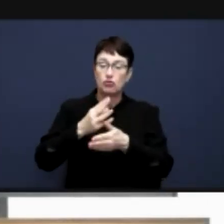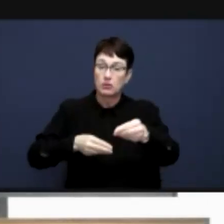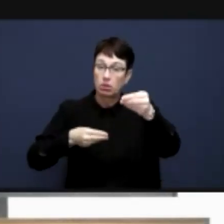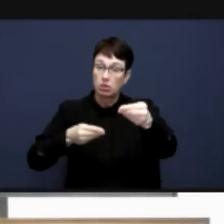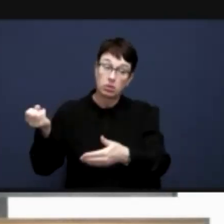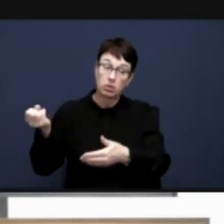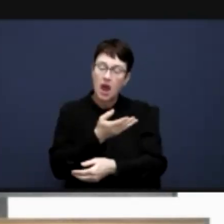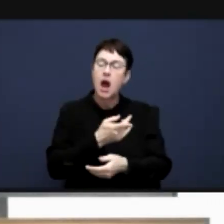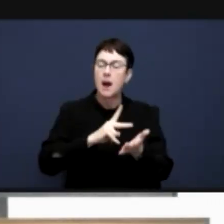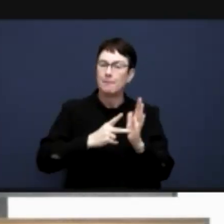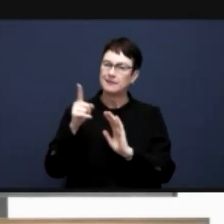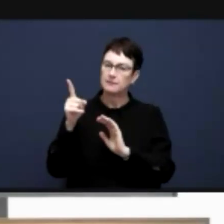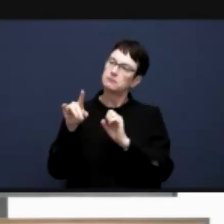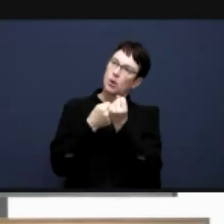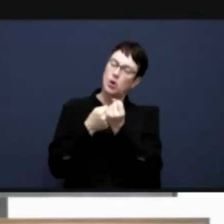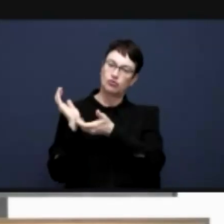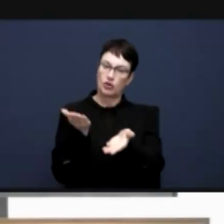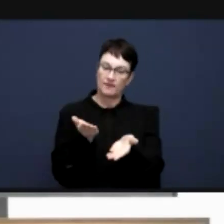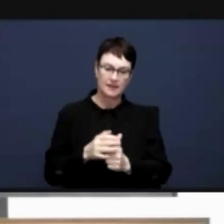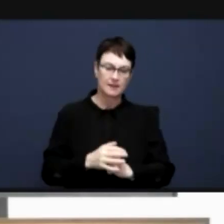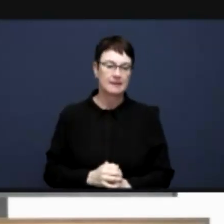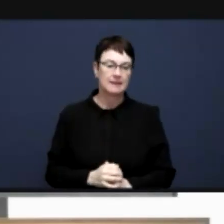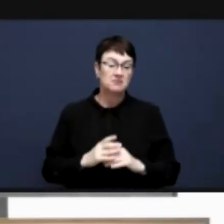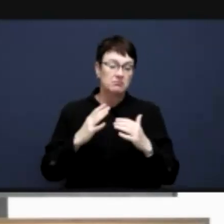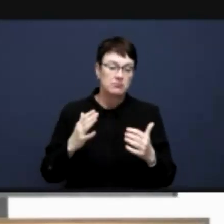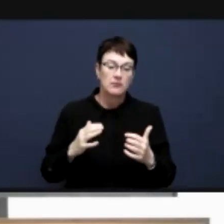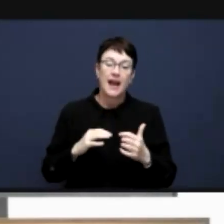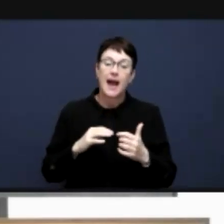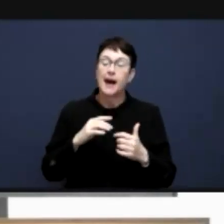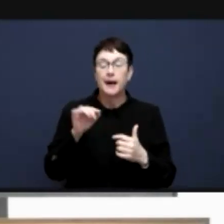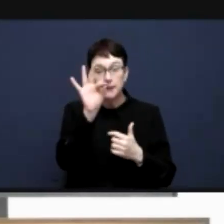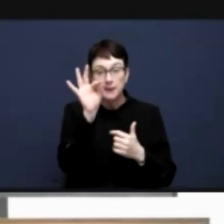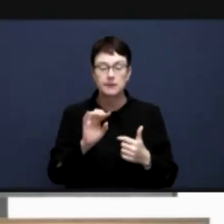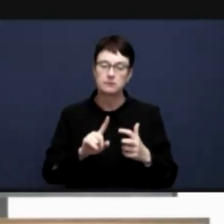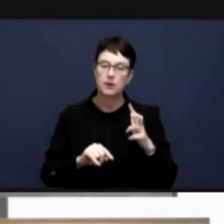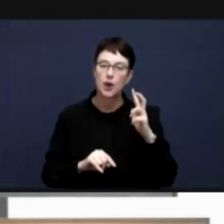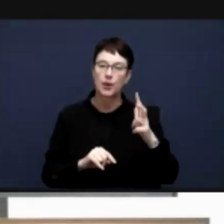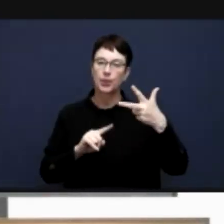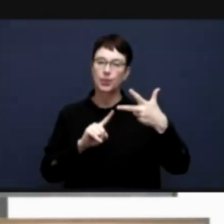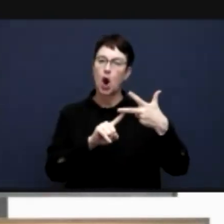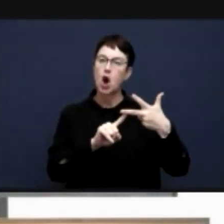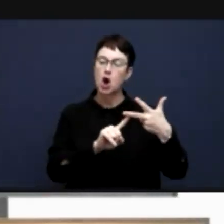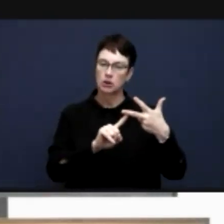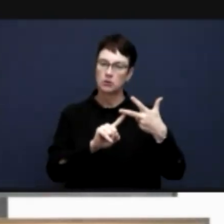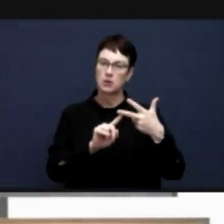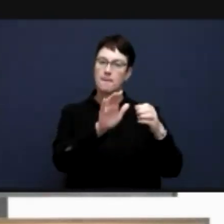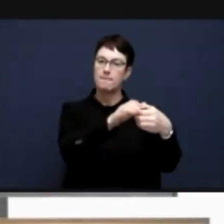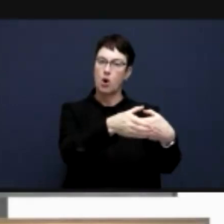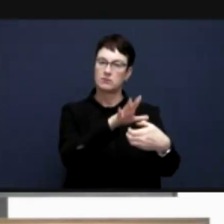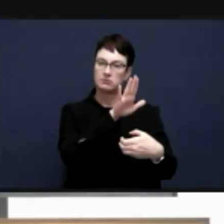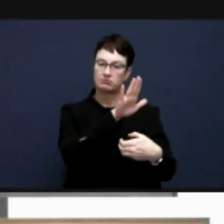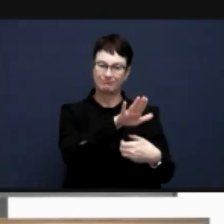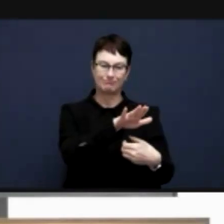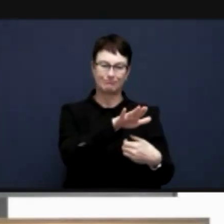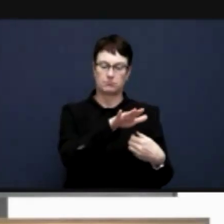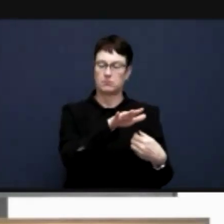Two more questions. What about third-party content? If a support service rarely might refer to a third-party website,